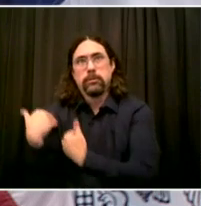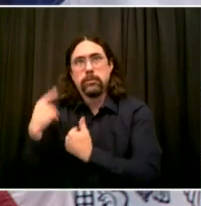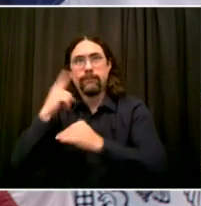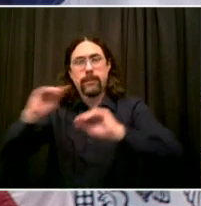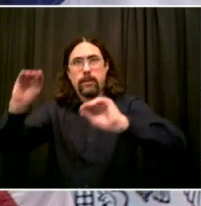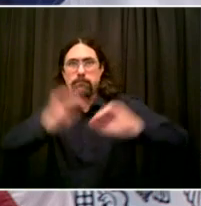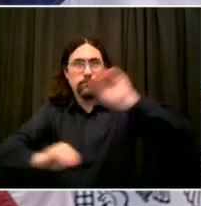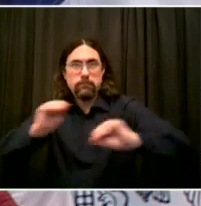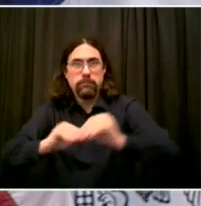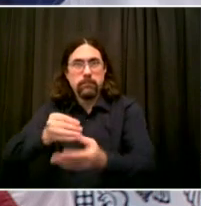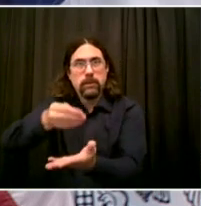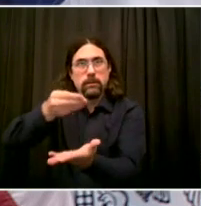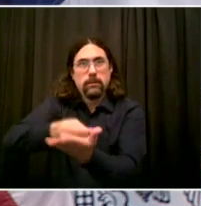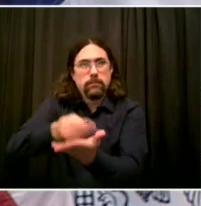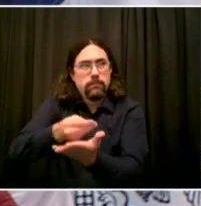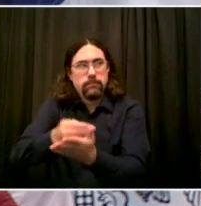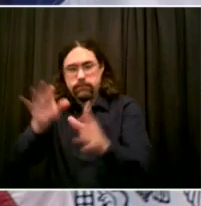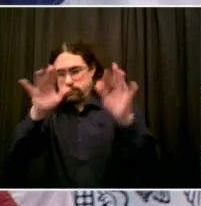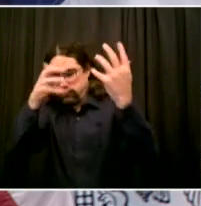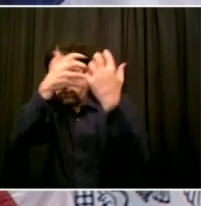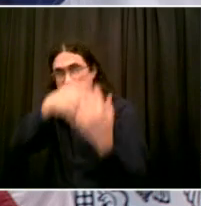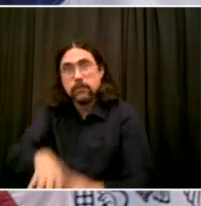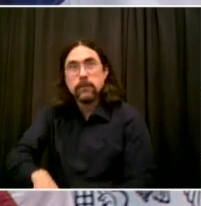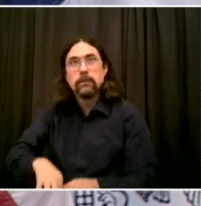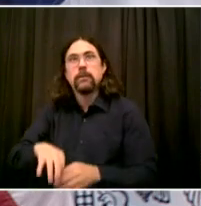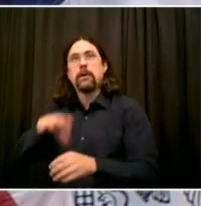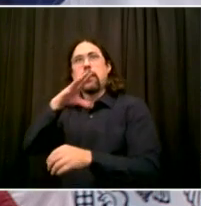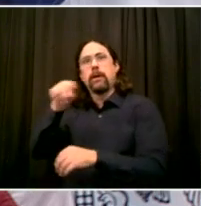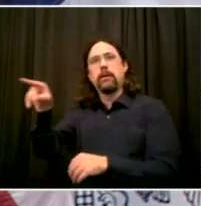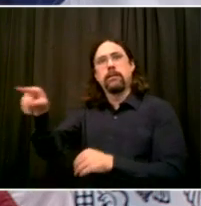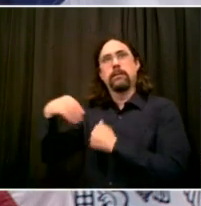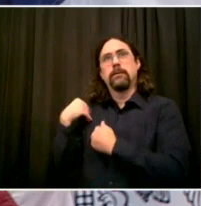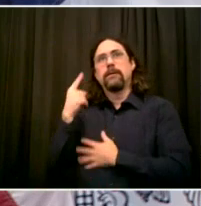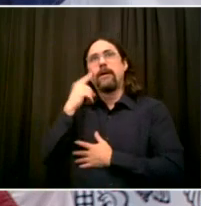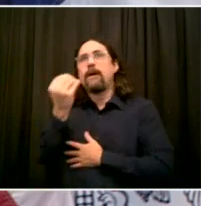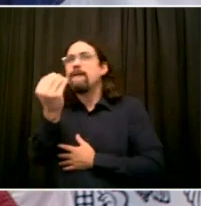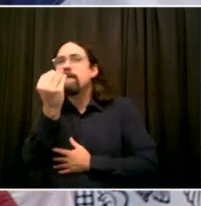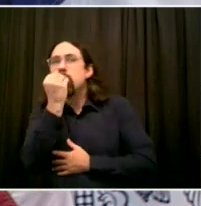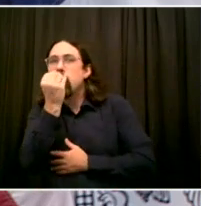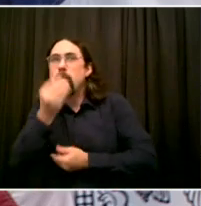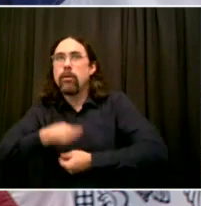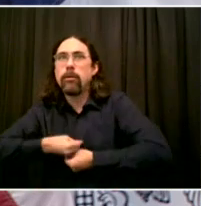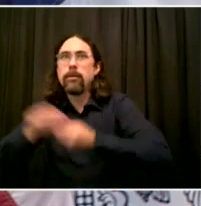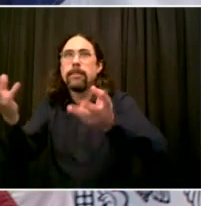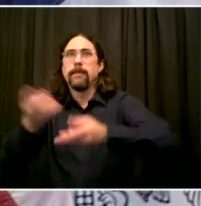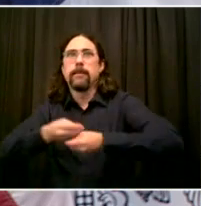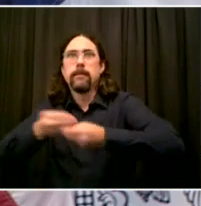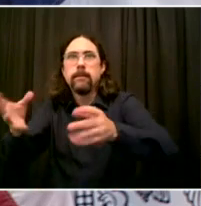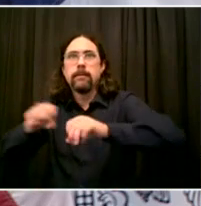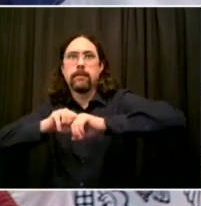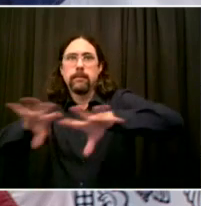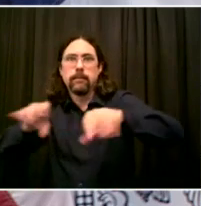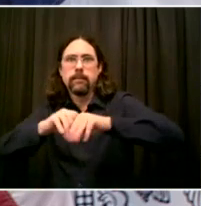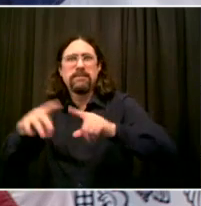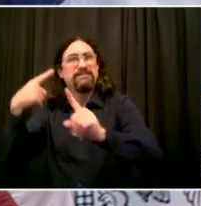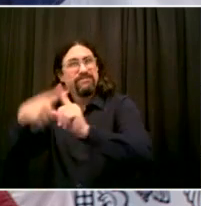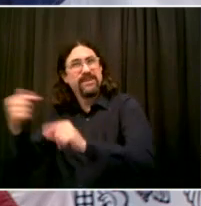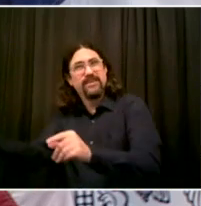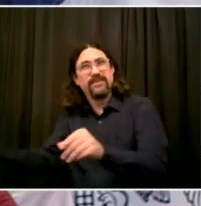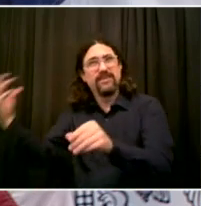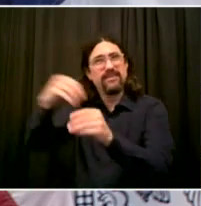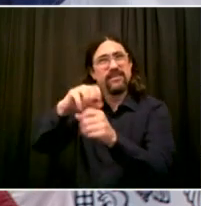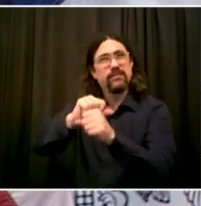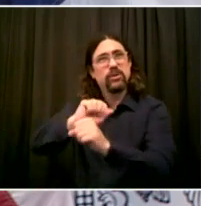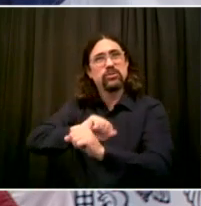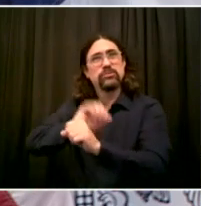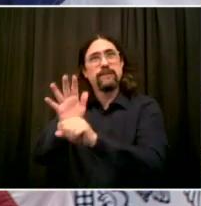additional expenses around the coronavirus. She helped lead the way in expanding our testing capacity, and now is helping to lead the way on the expansion of childcare.